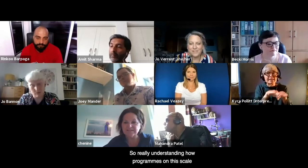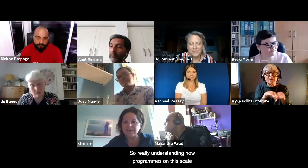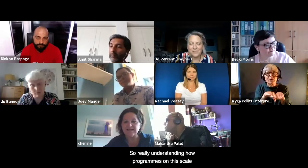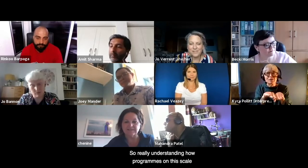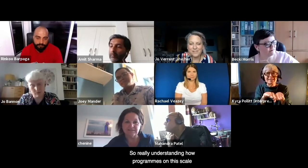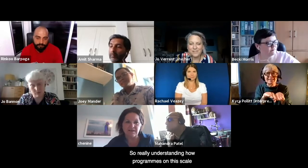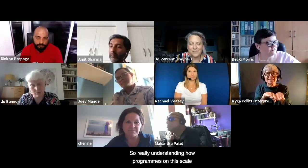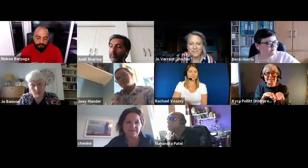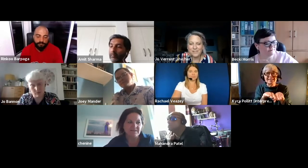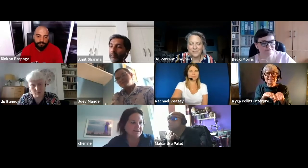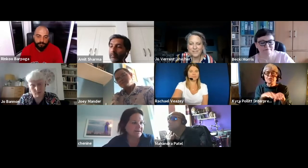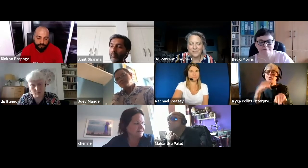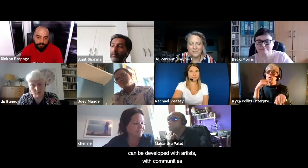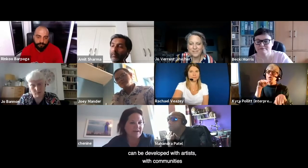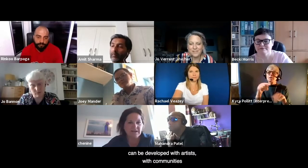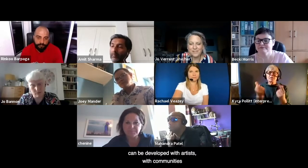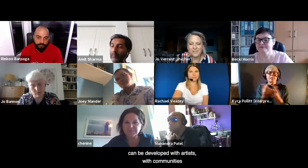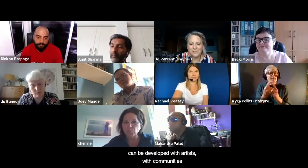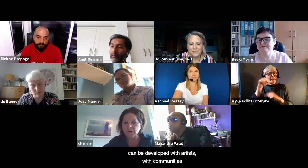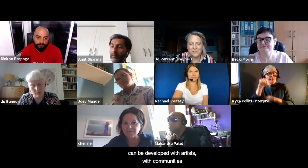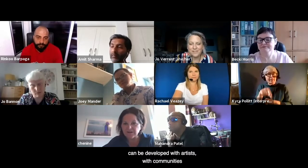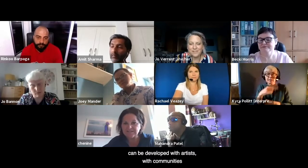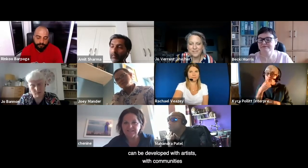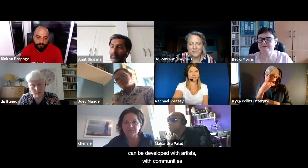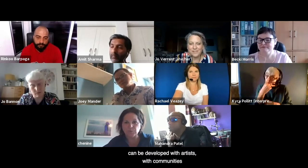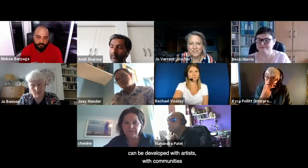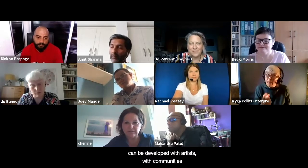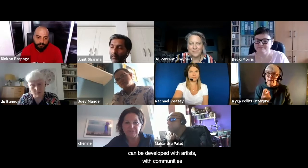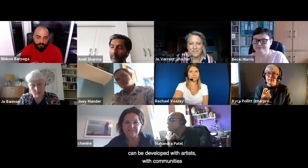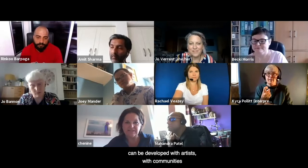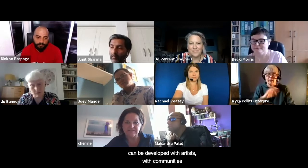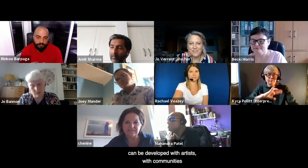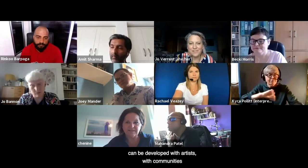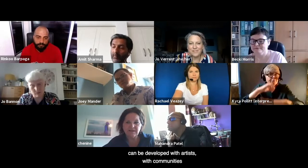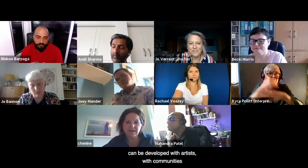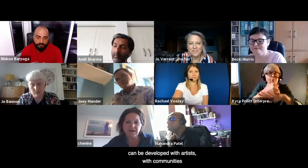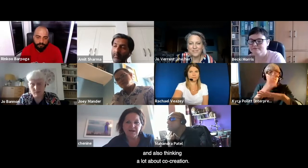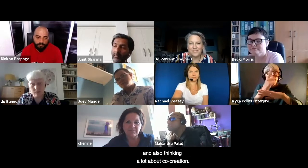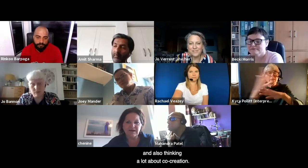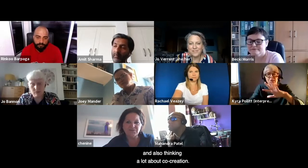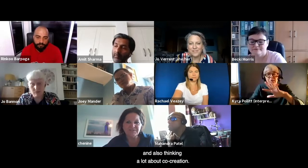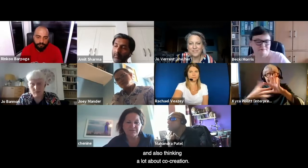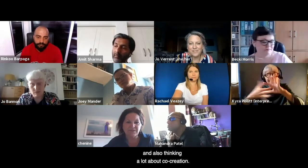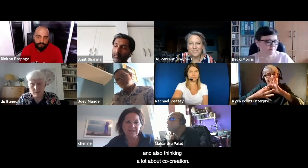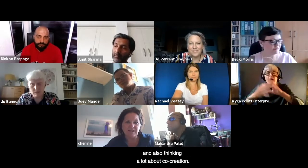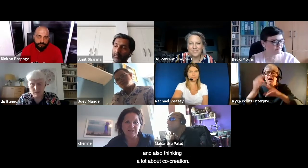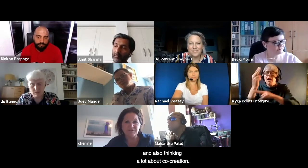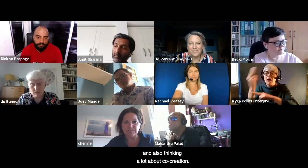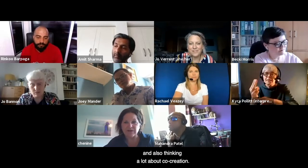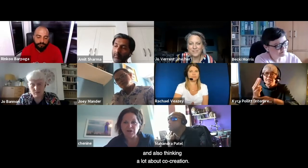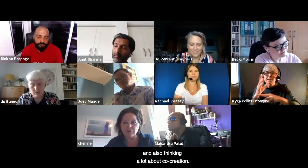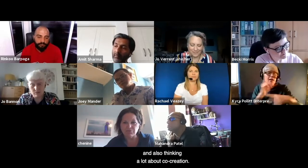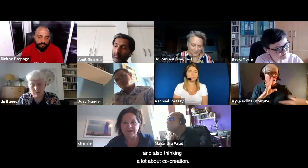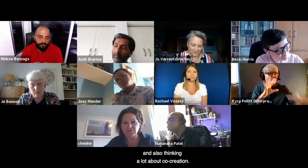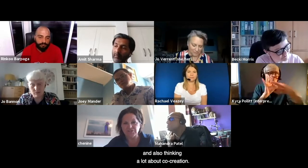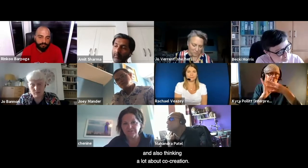this scale can be developed with artists, with communities, and also thinking a lot